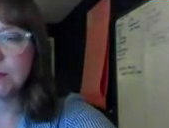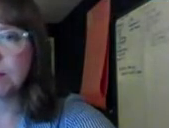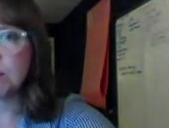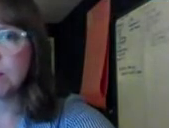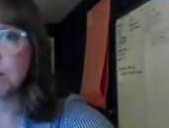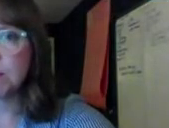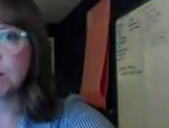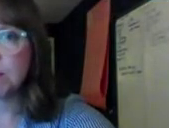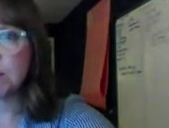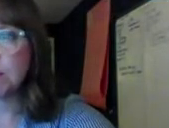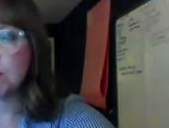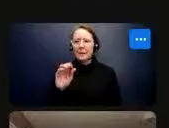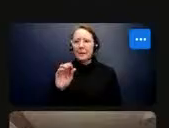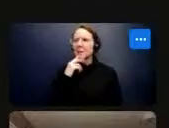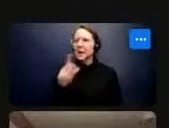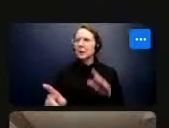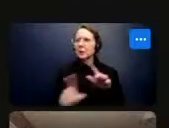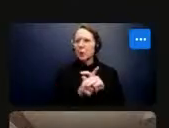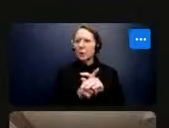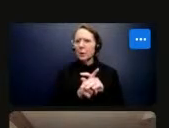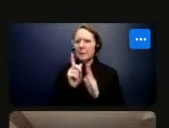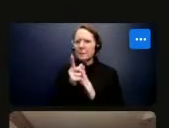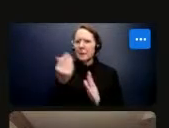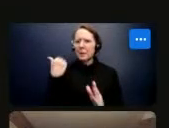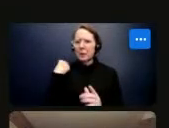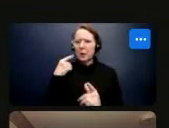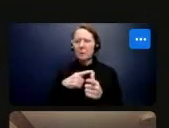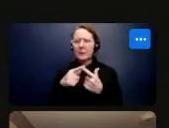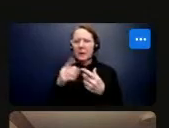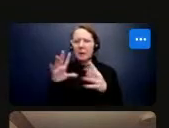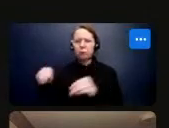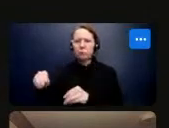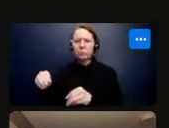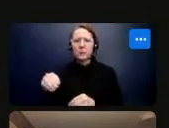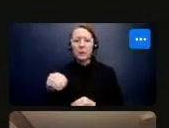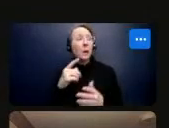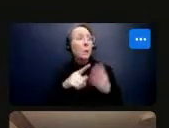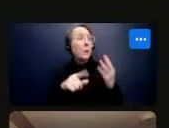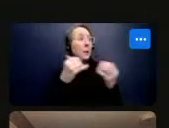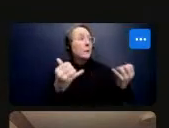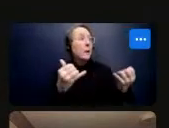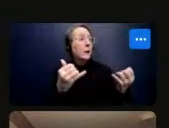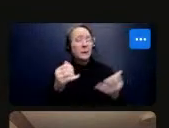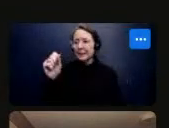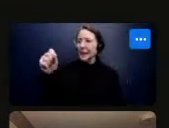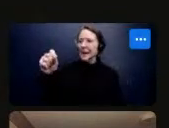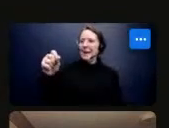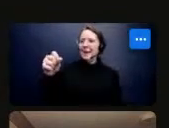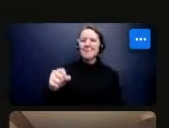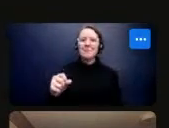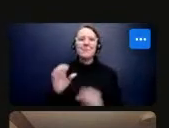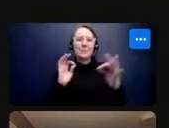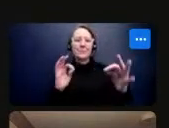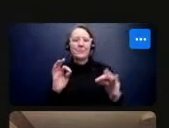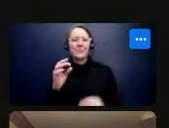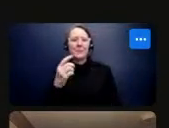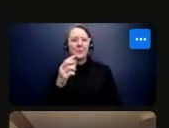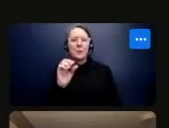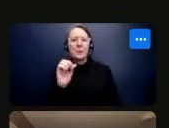It blipped through a minute ago. How about there now? Yeah. Very good. This